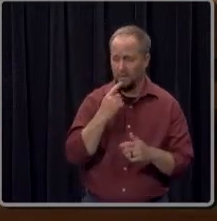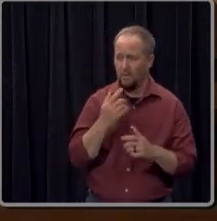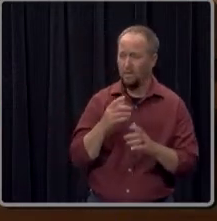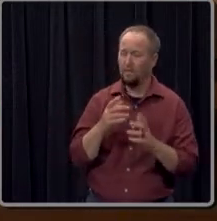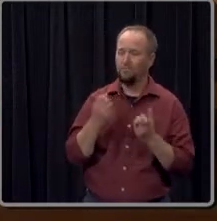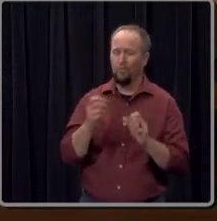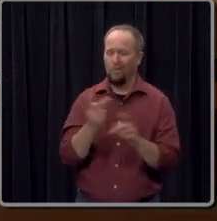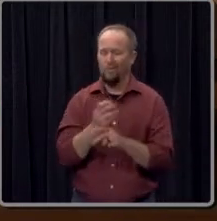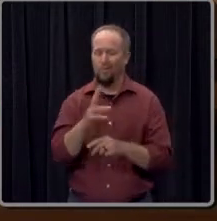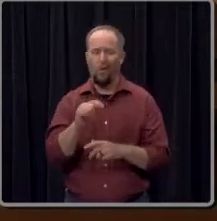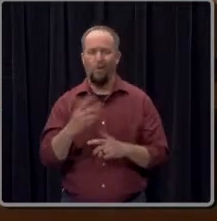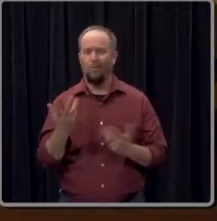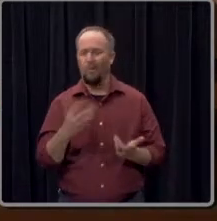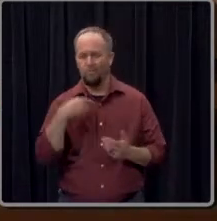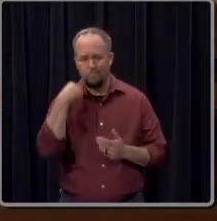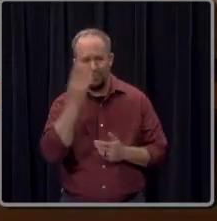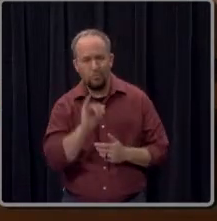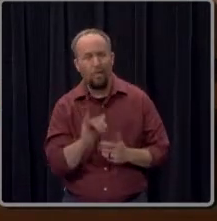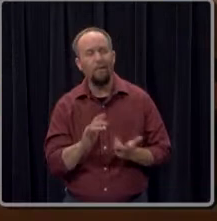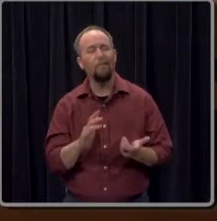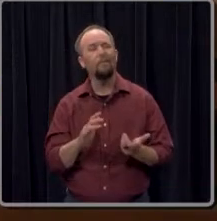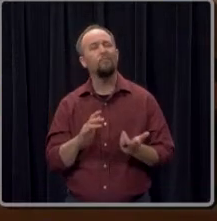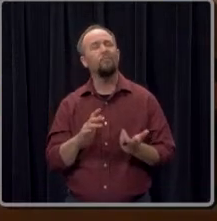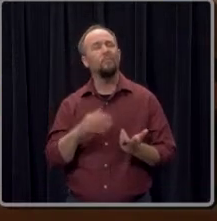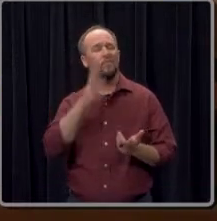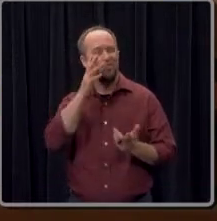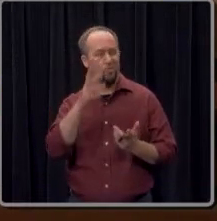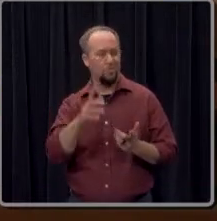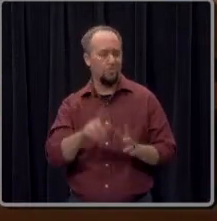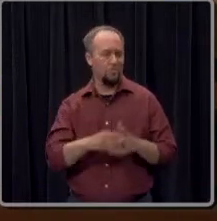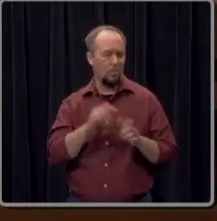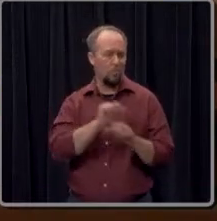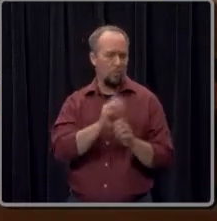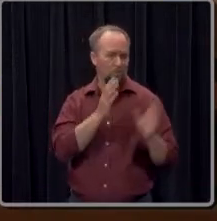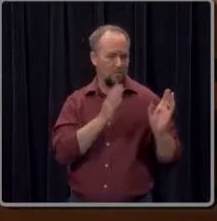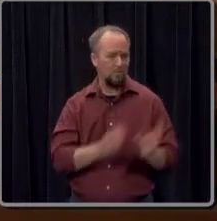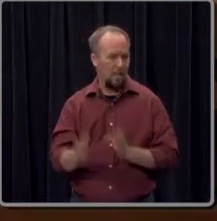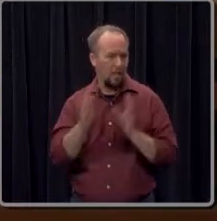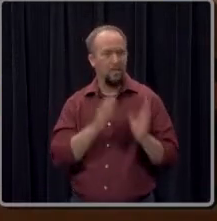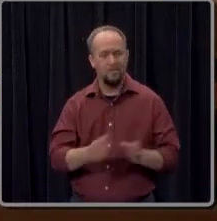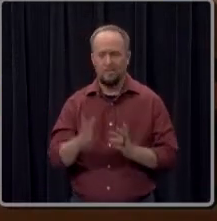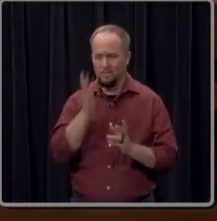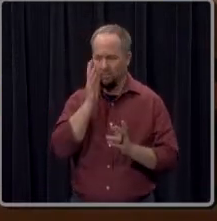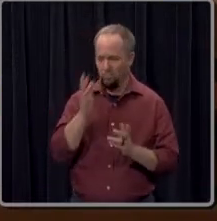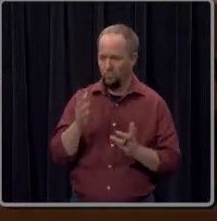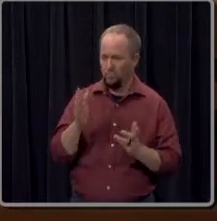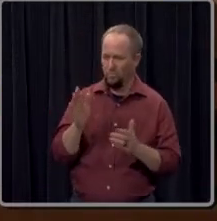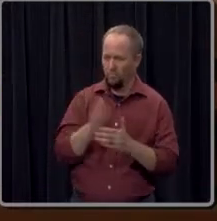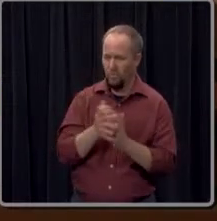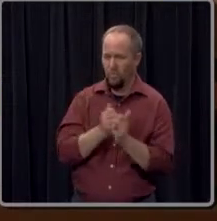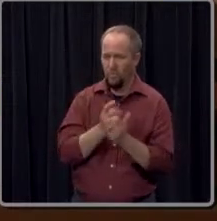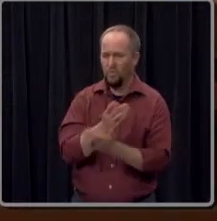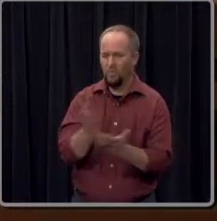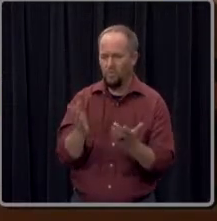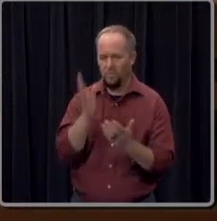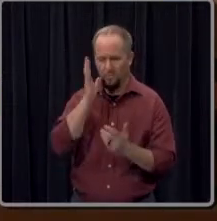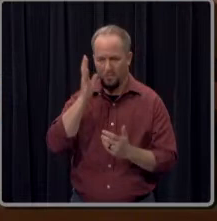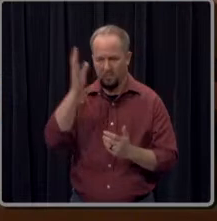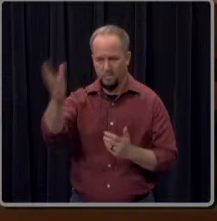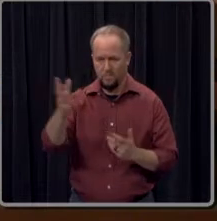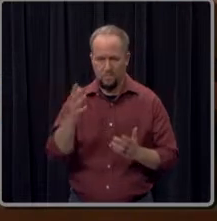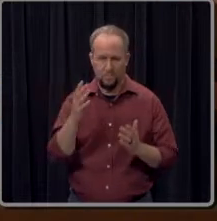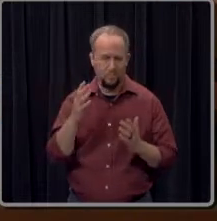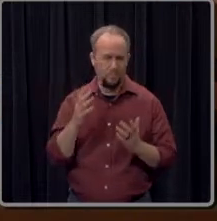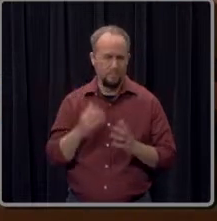out what that is. And we're starting to work on some initial plans right now that we're looking forward to sharing with the board and our community,